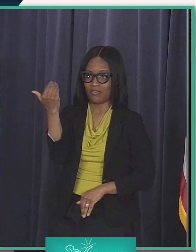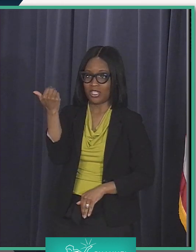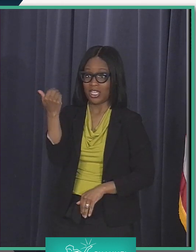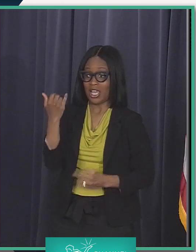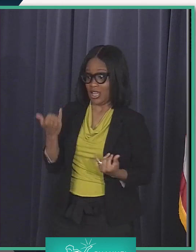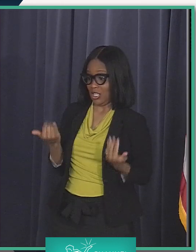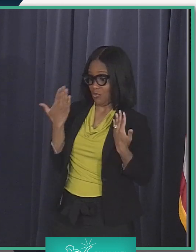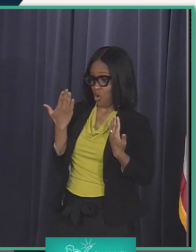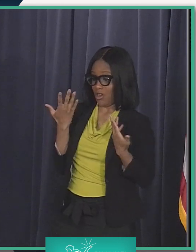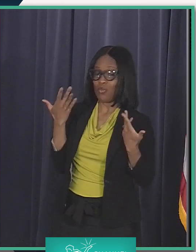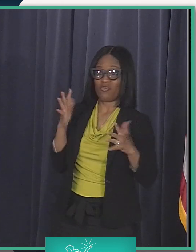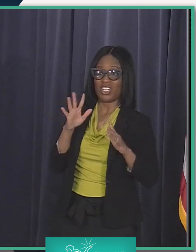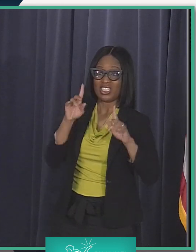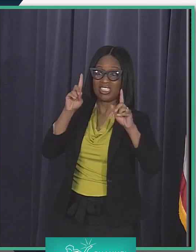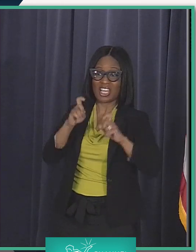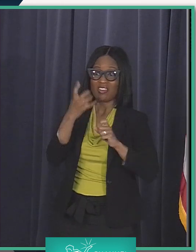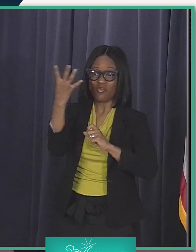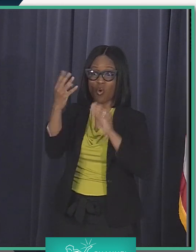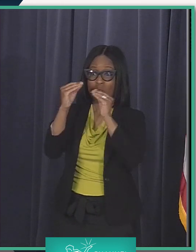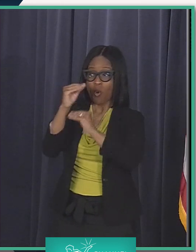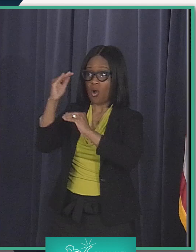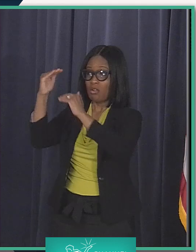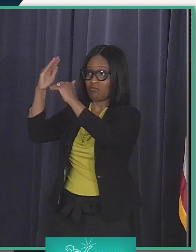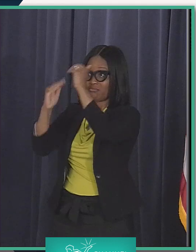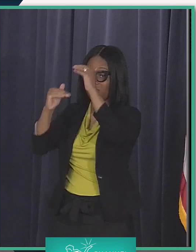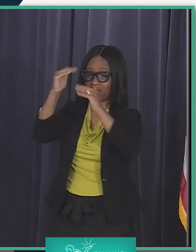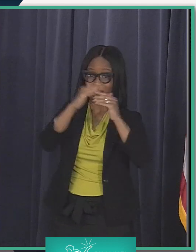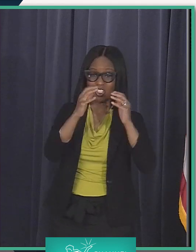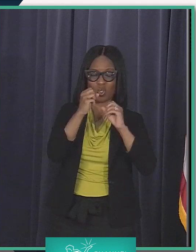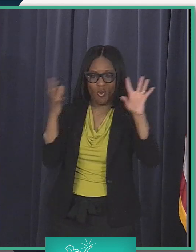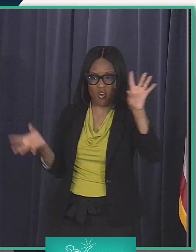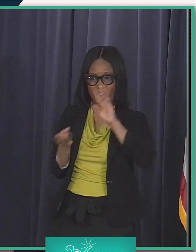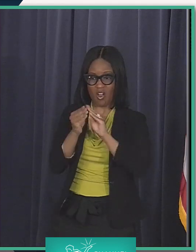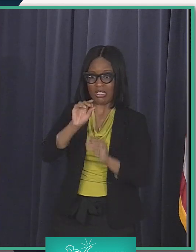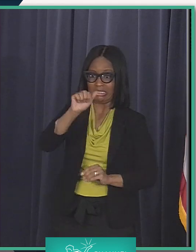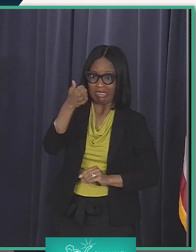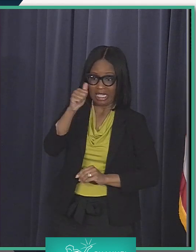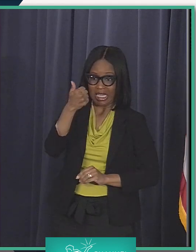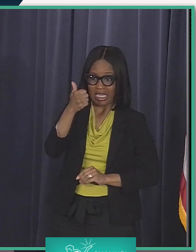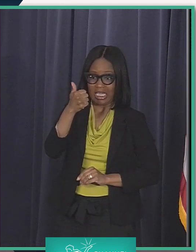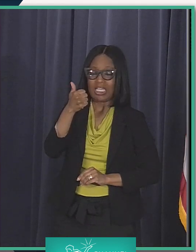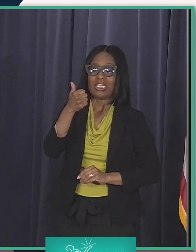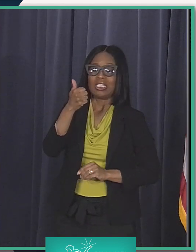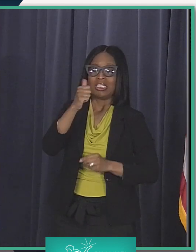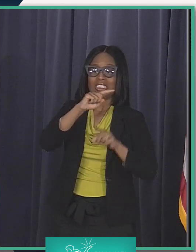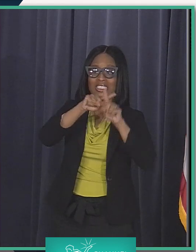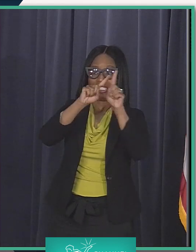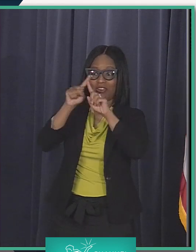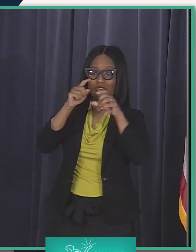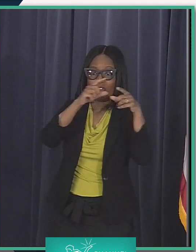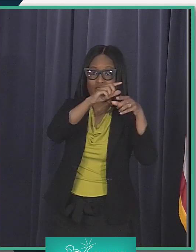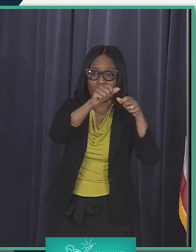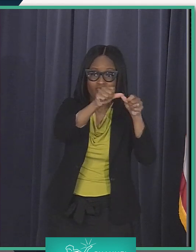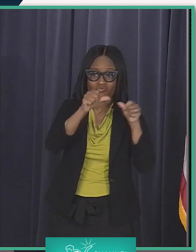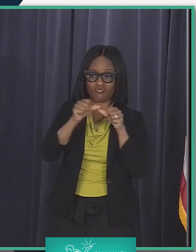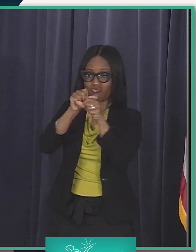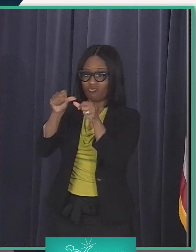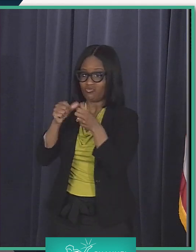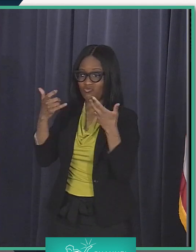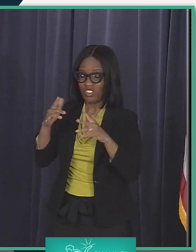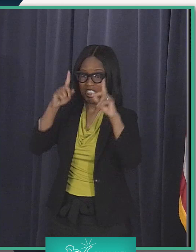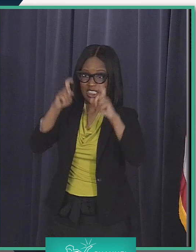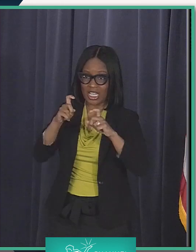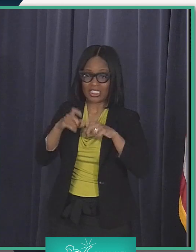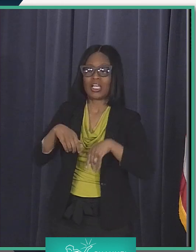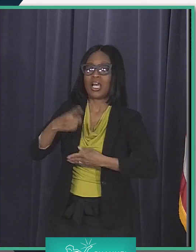4 more sites, which brings us to a total of 10 facilities tested thus far. And next week, we'll share with